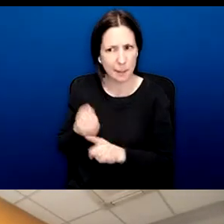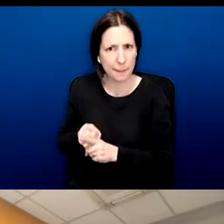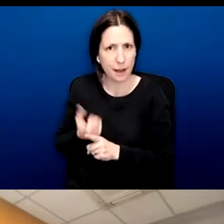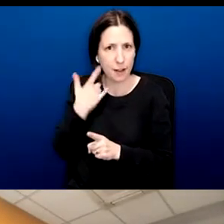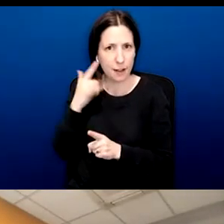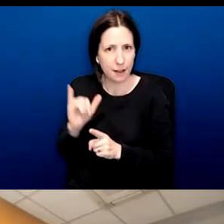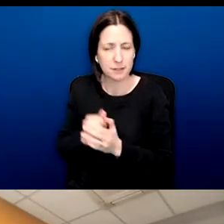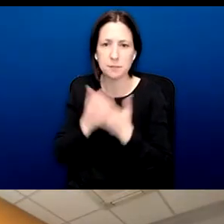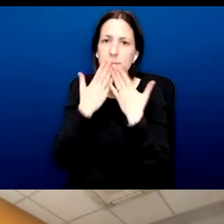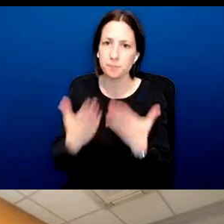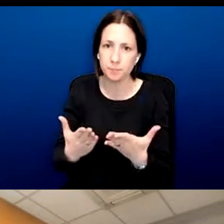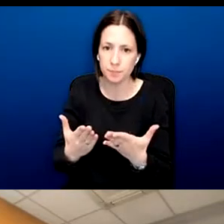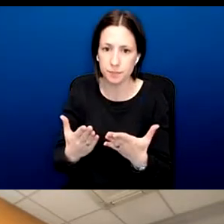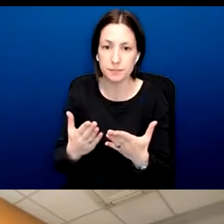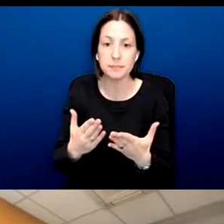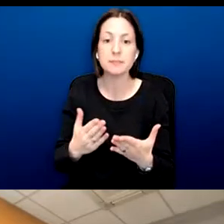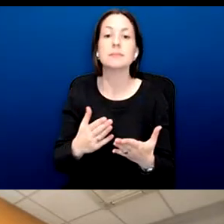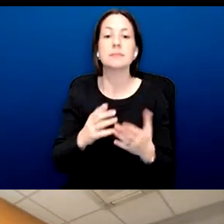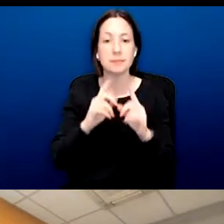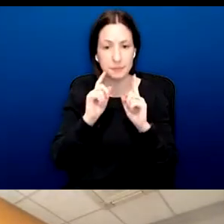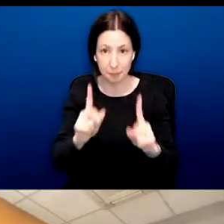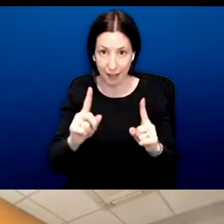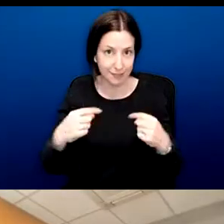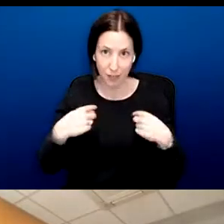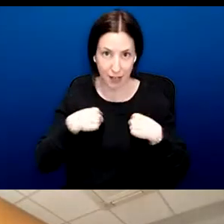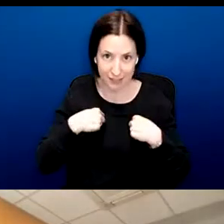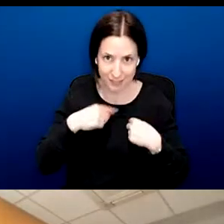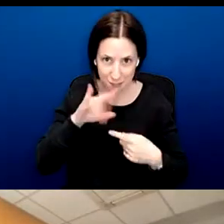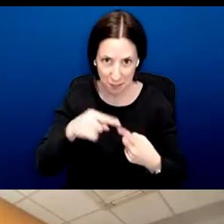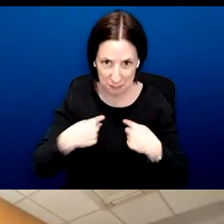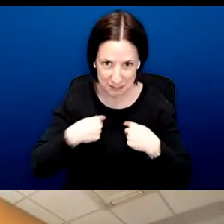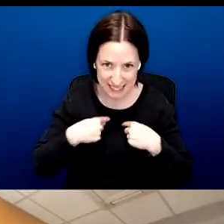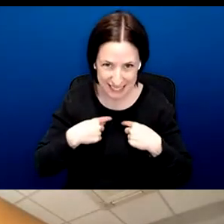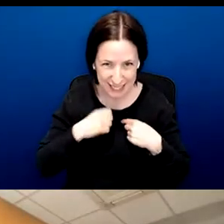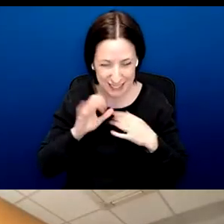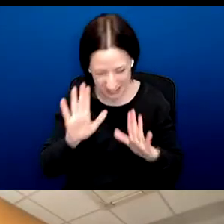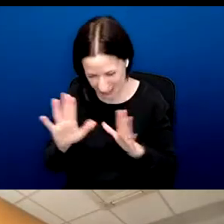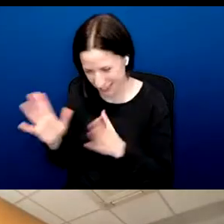this, but not about me. I have a question